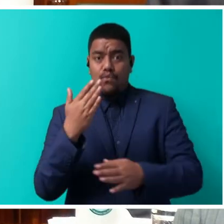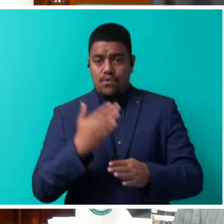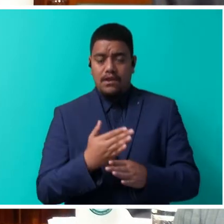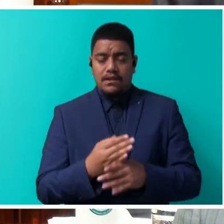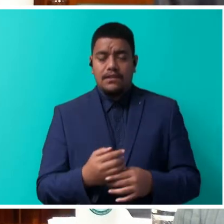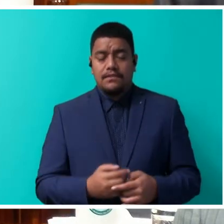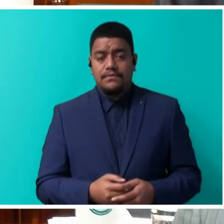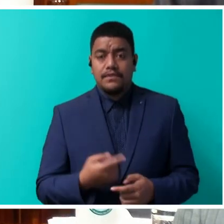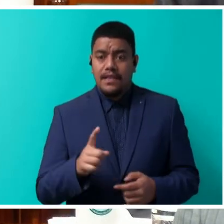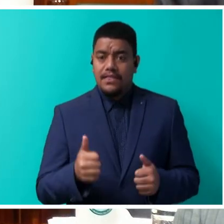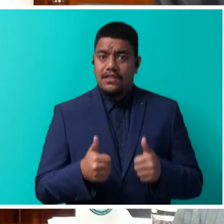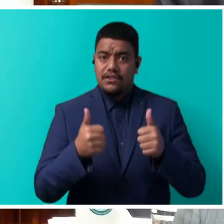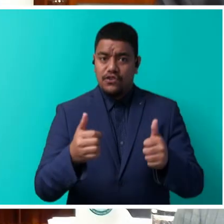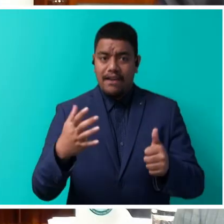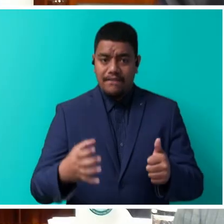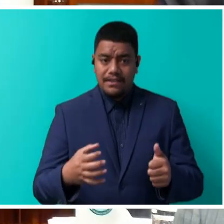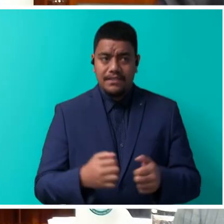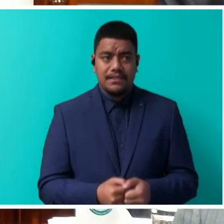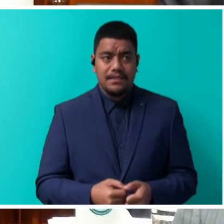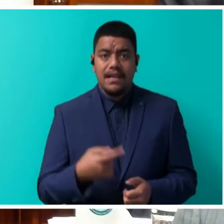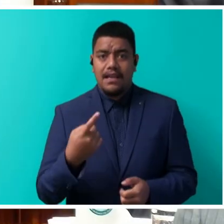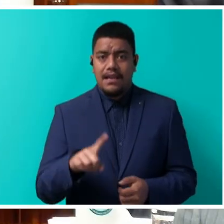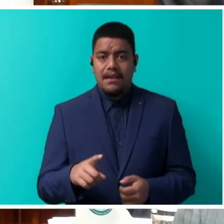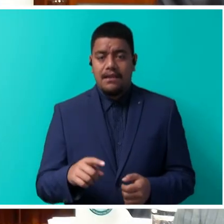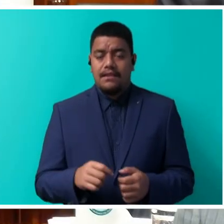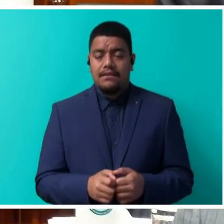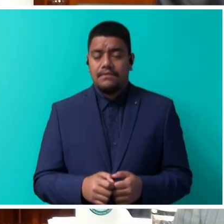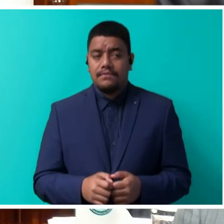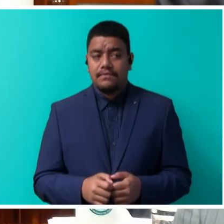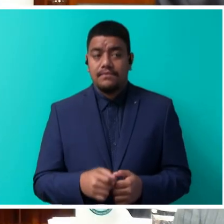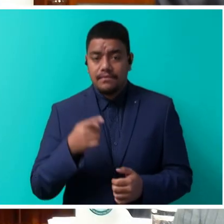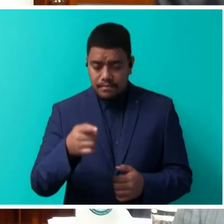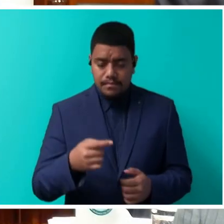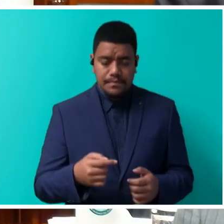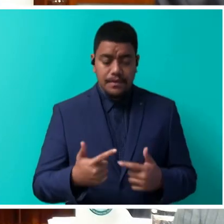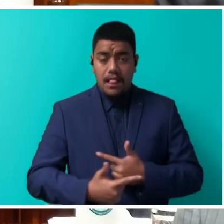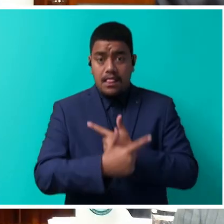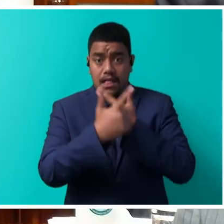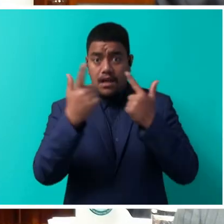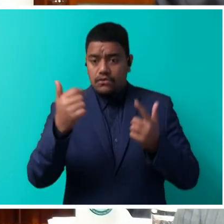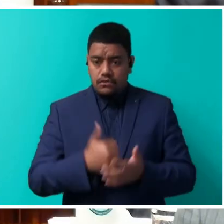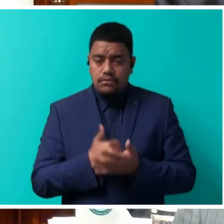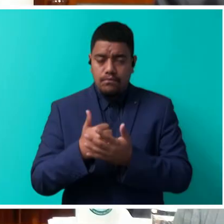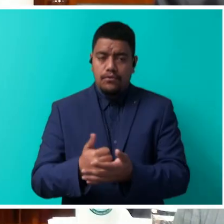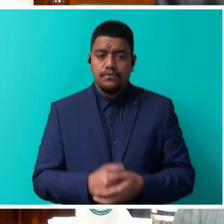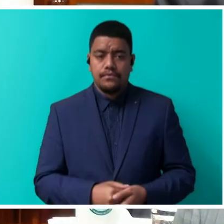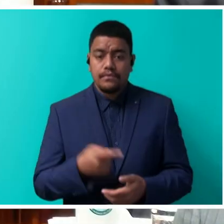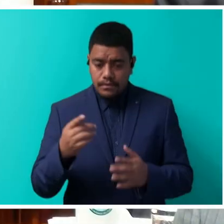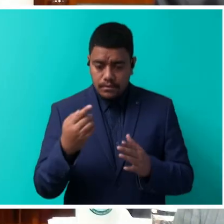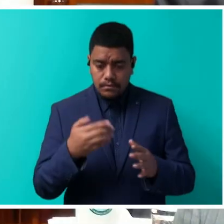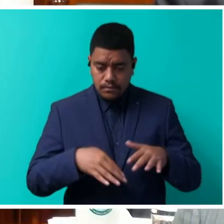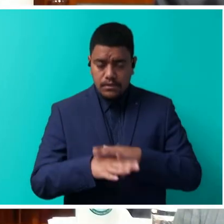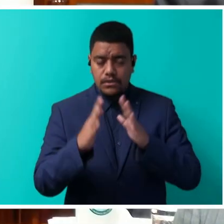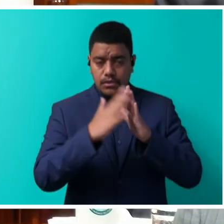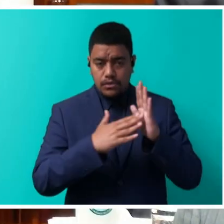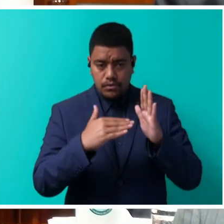Another is drivers, and of course, we have our farm workers. This is the larger diaspora that are in New Zealand